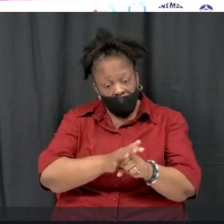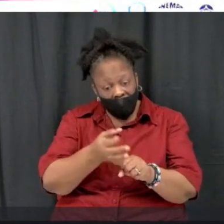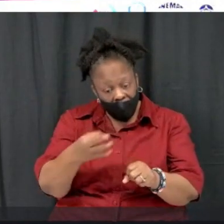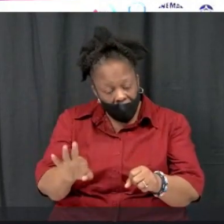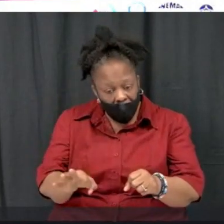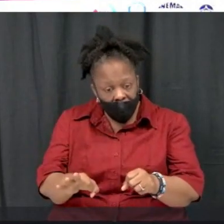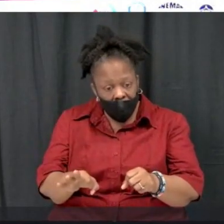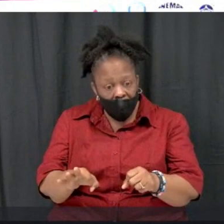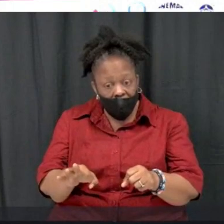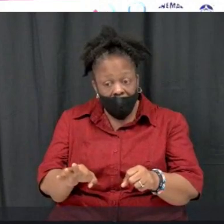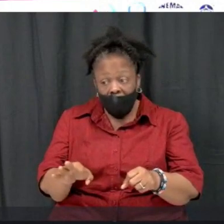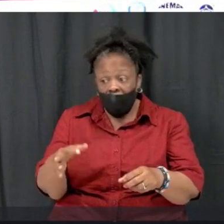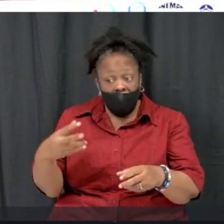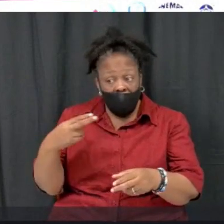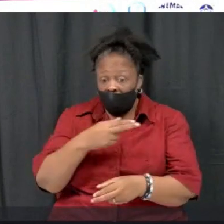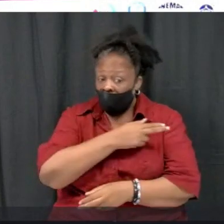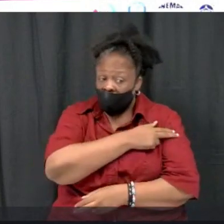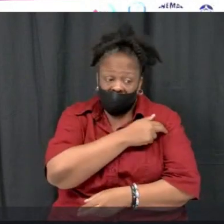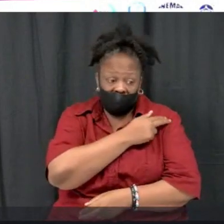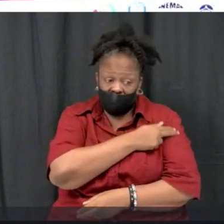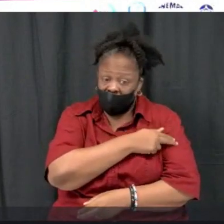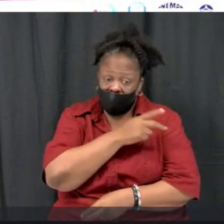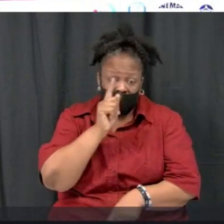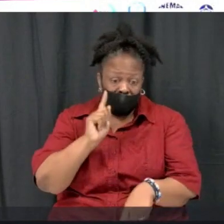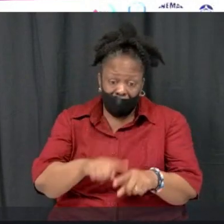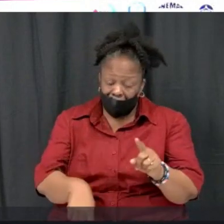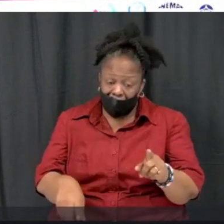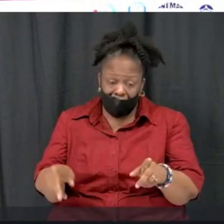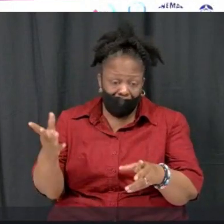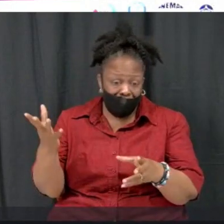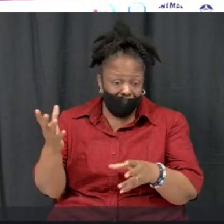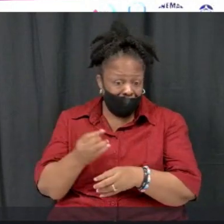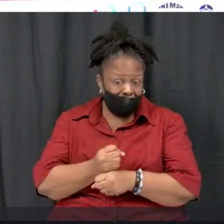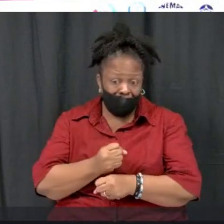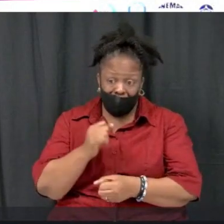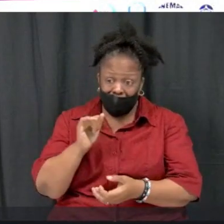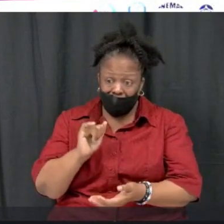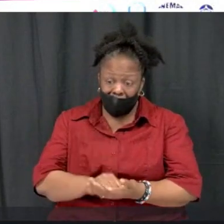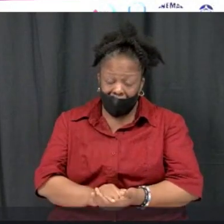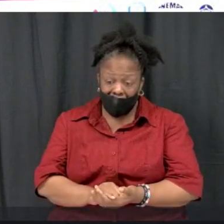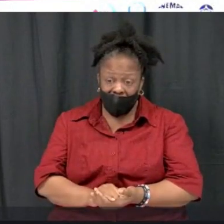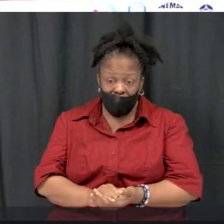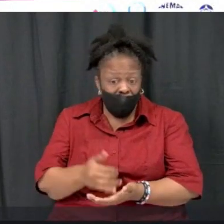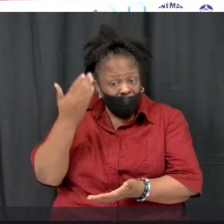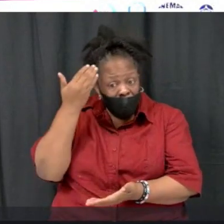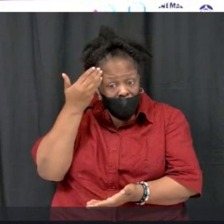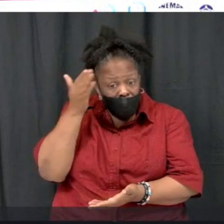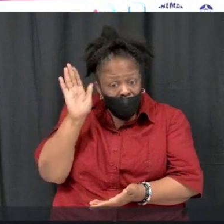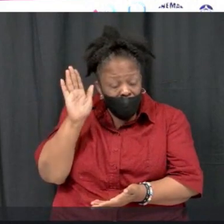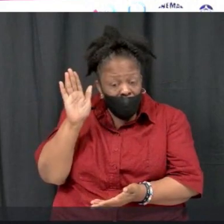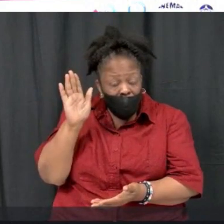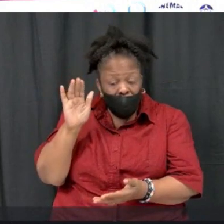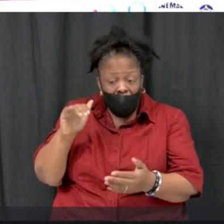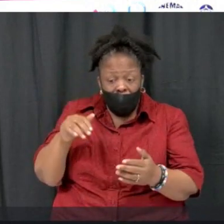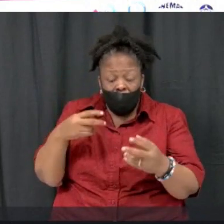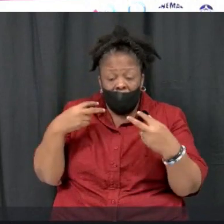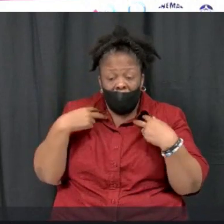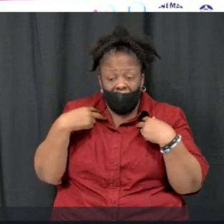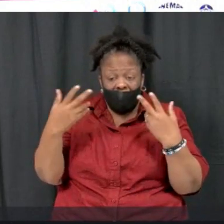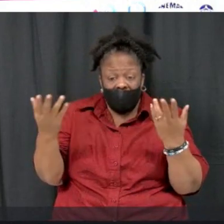services afford this outbreak. People have been struggling for over a year and some. Many businesses are on the